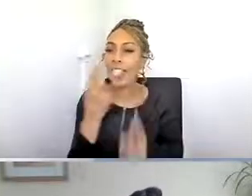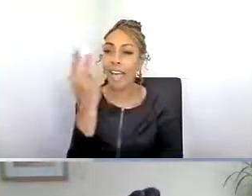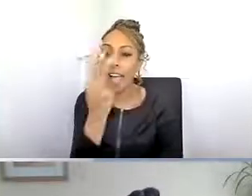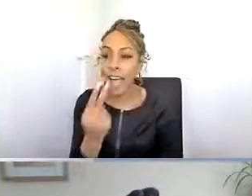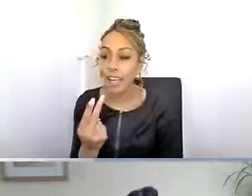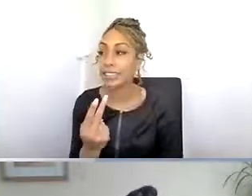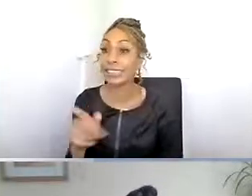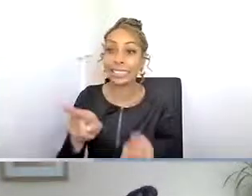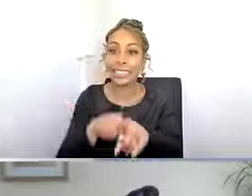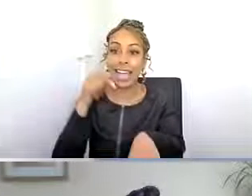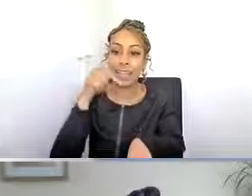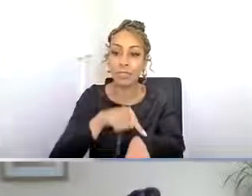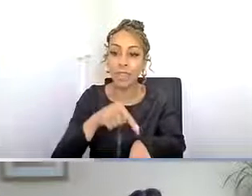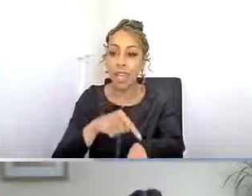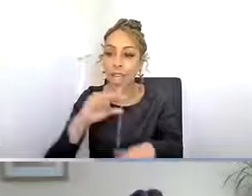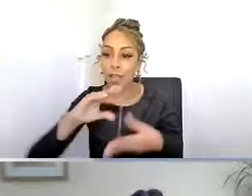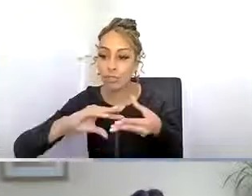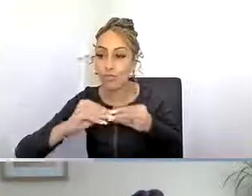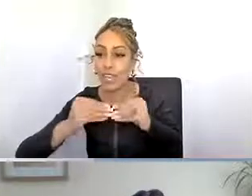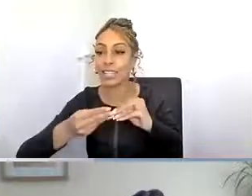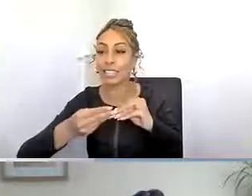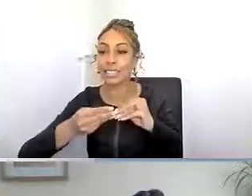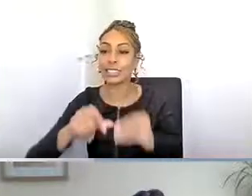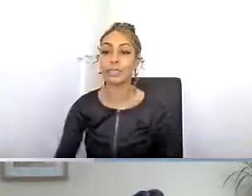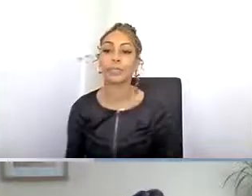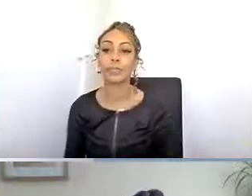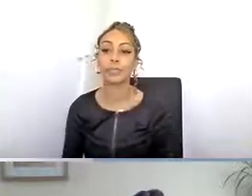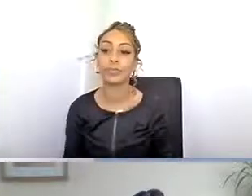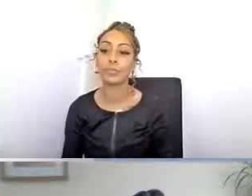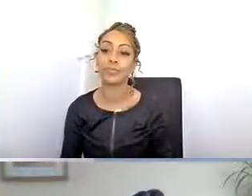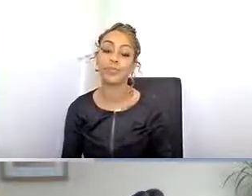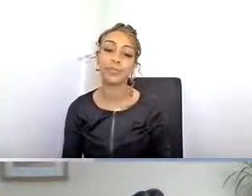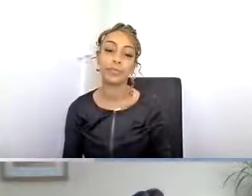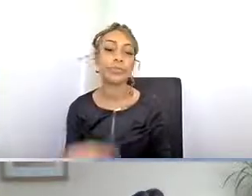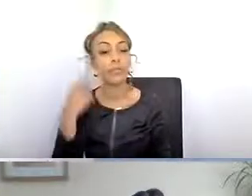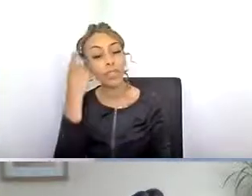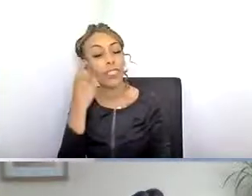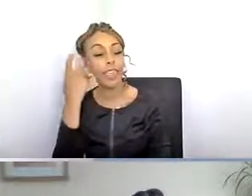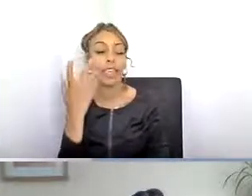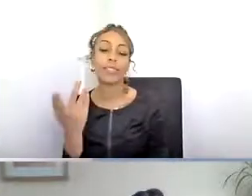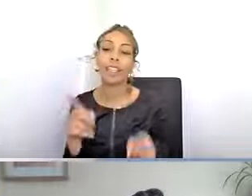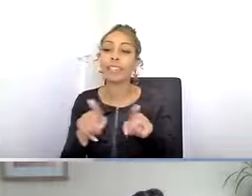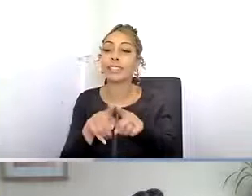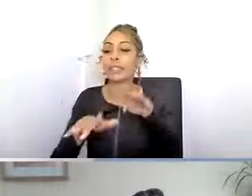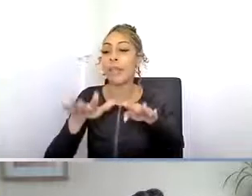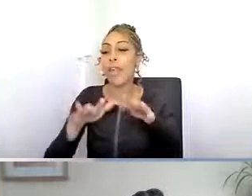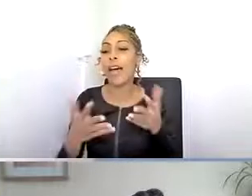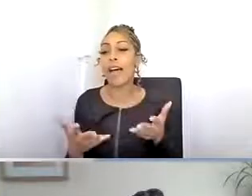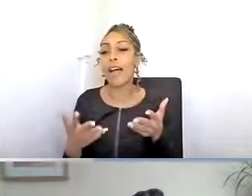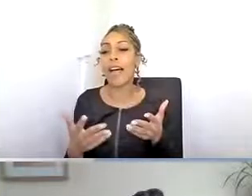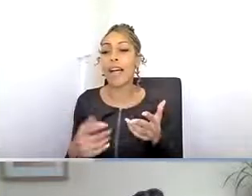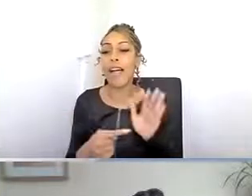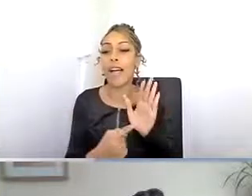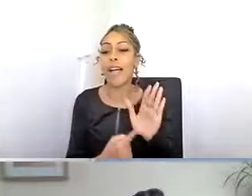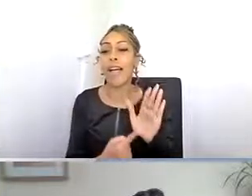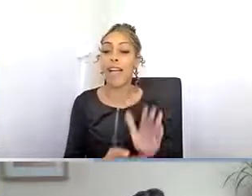creating at the same time. I mean, I suppose in some ways you could think of it the other way around and say